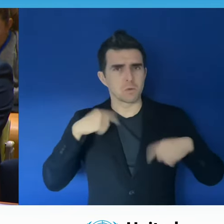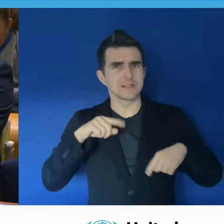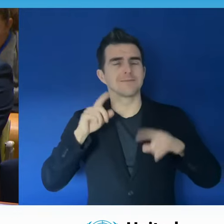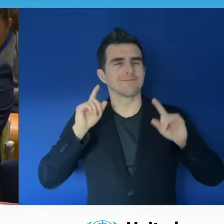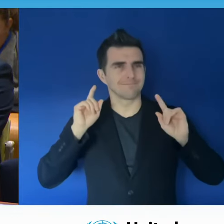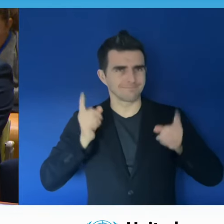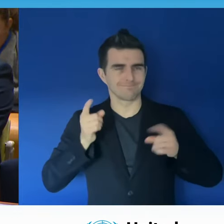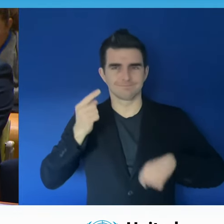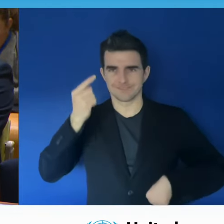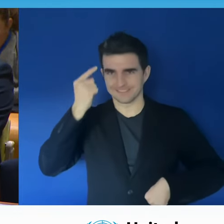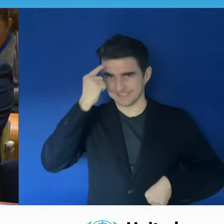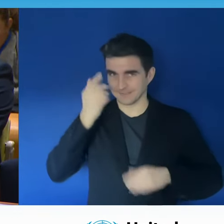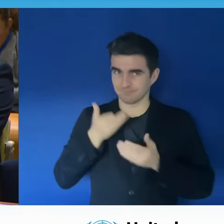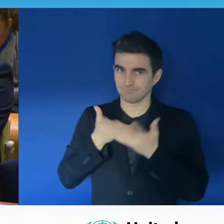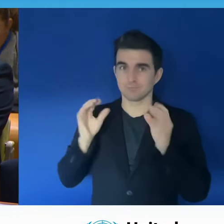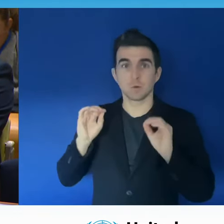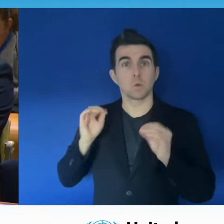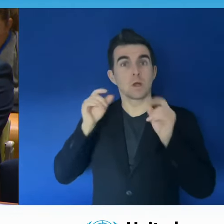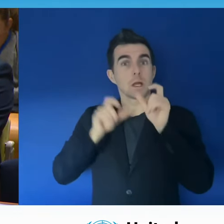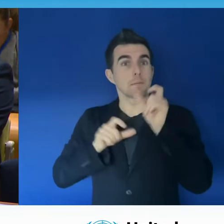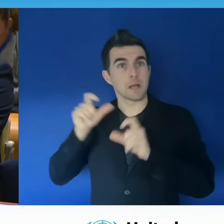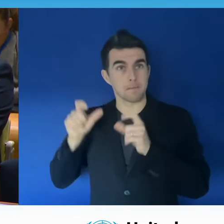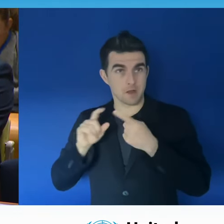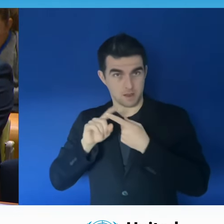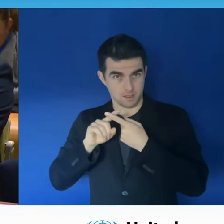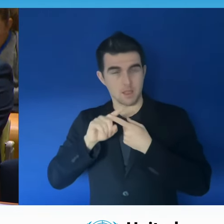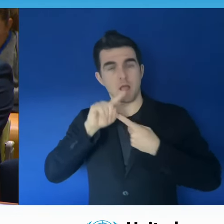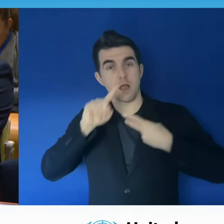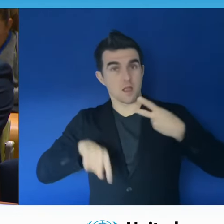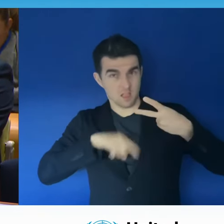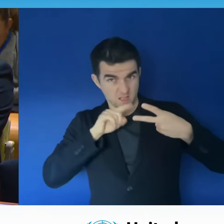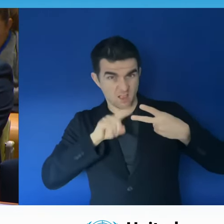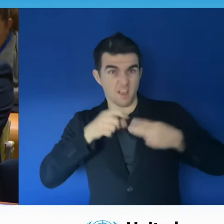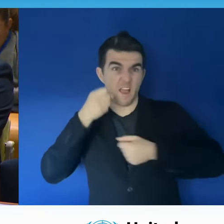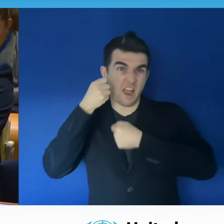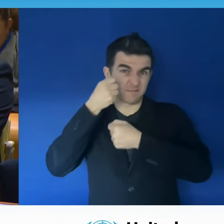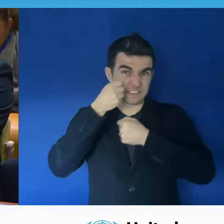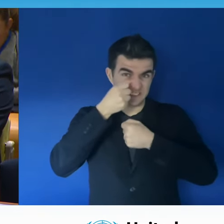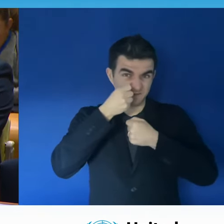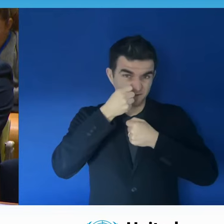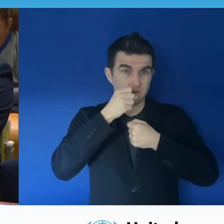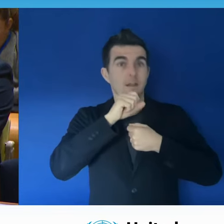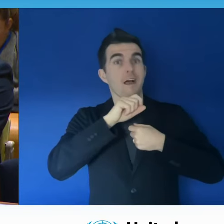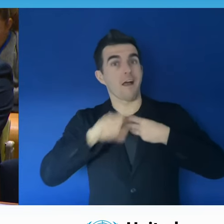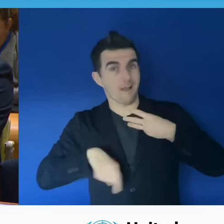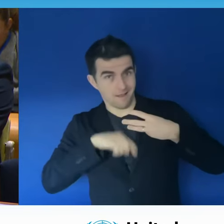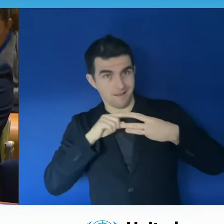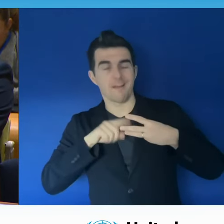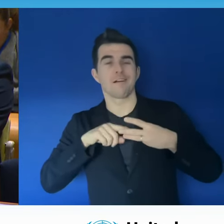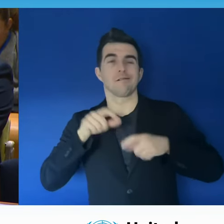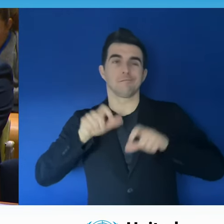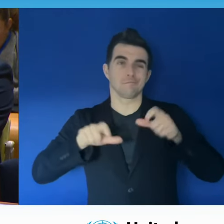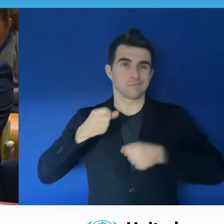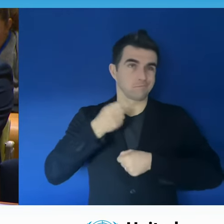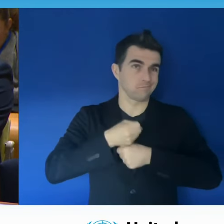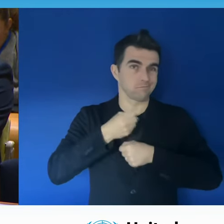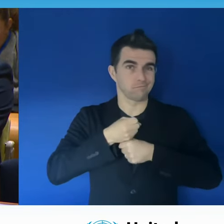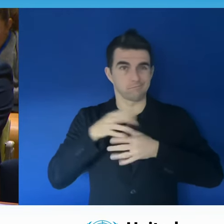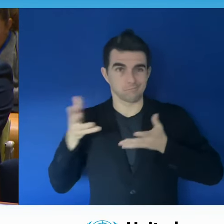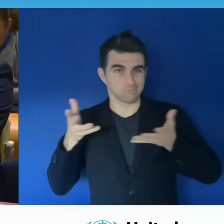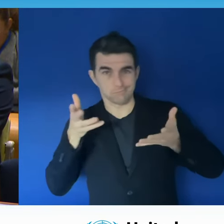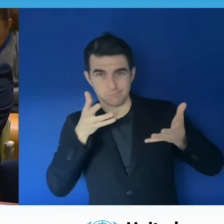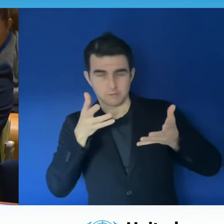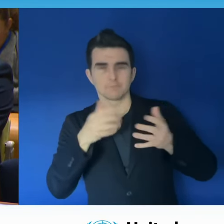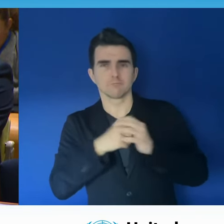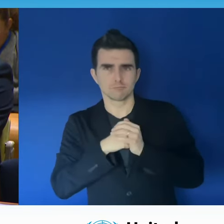policies, not only referring to implementation, but also its formulation. And precisely from that point of view,